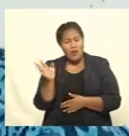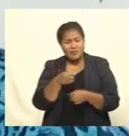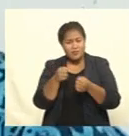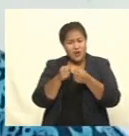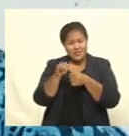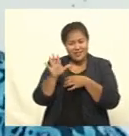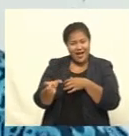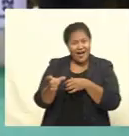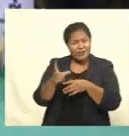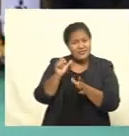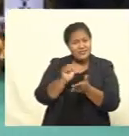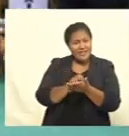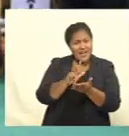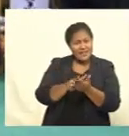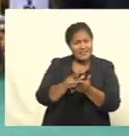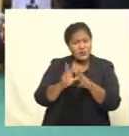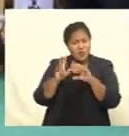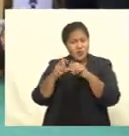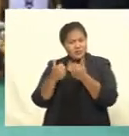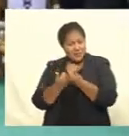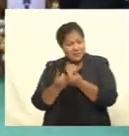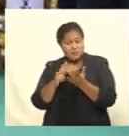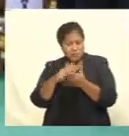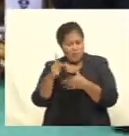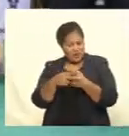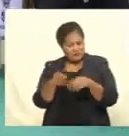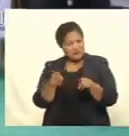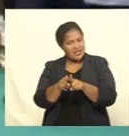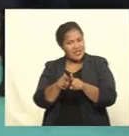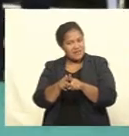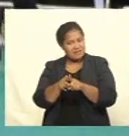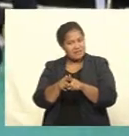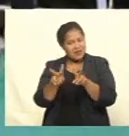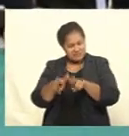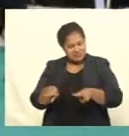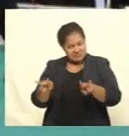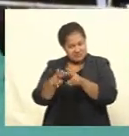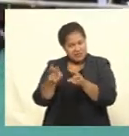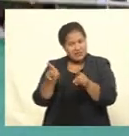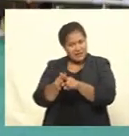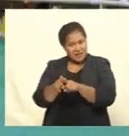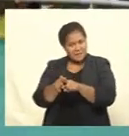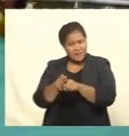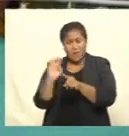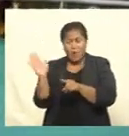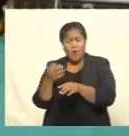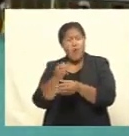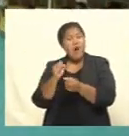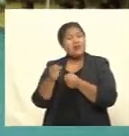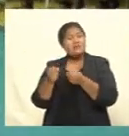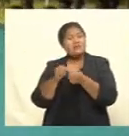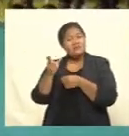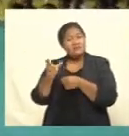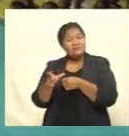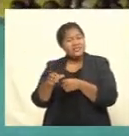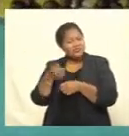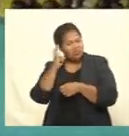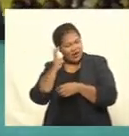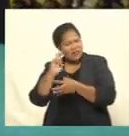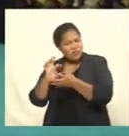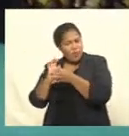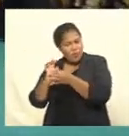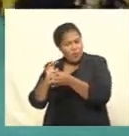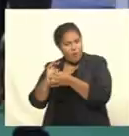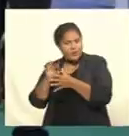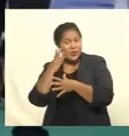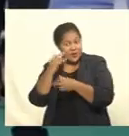signed the contract. The program remains the same. The venue remains the same. All the boxers are requested to train on their own till